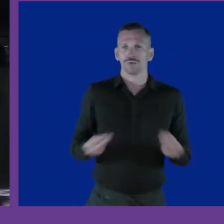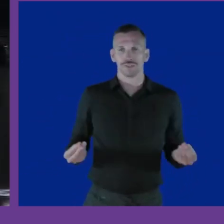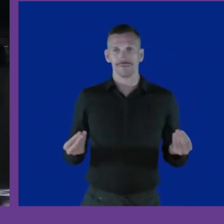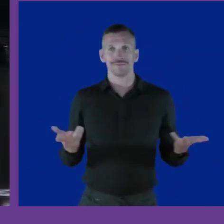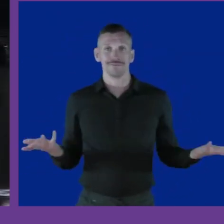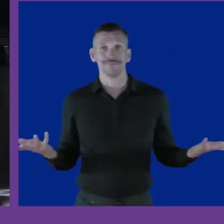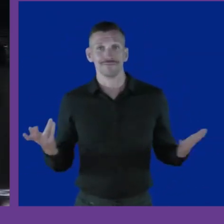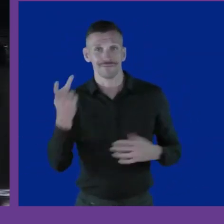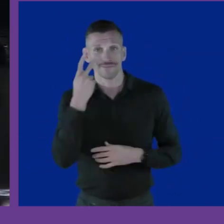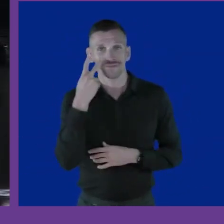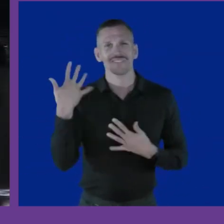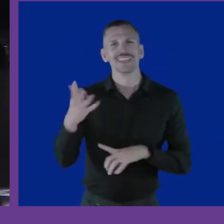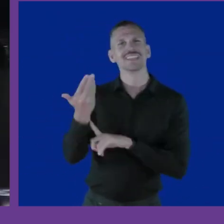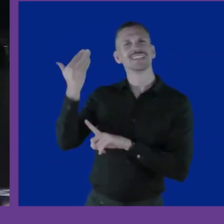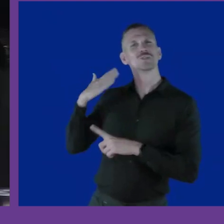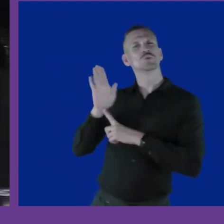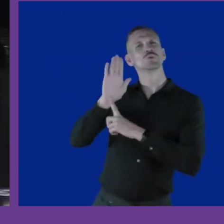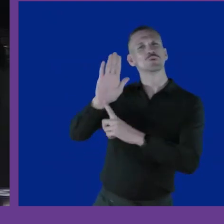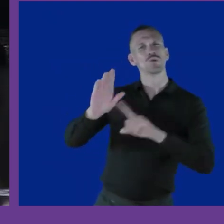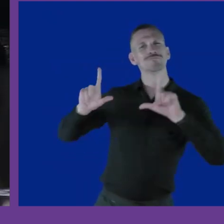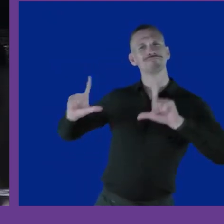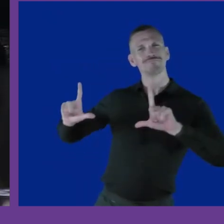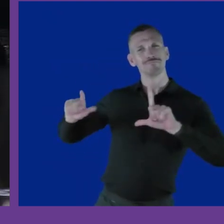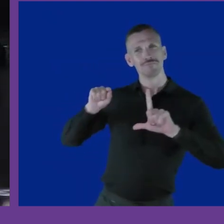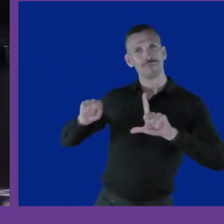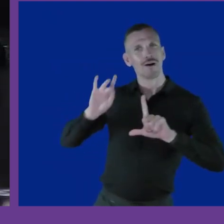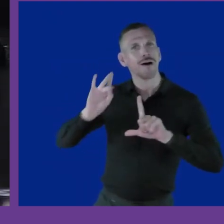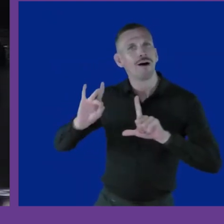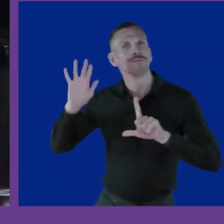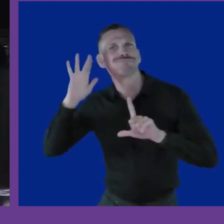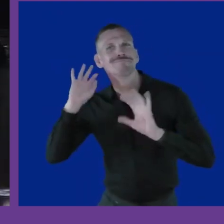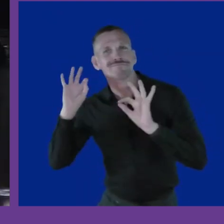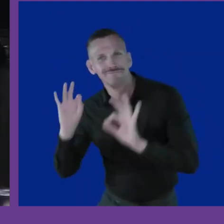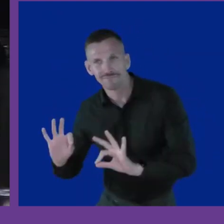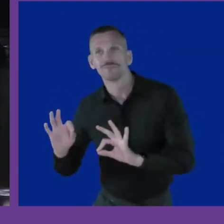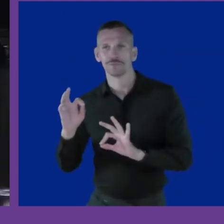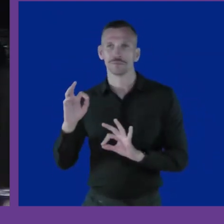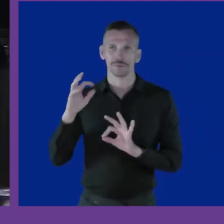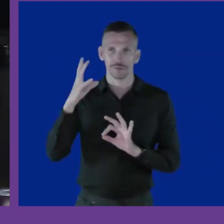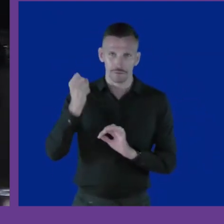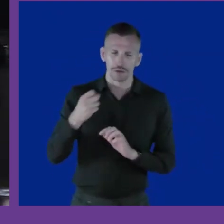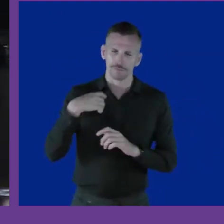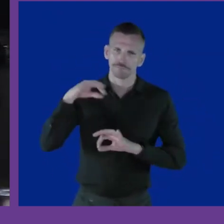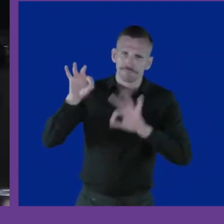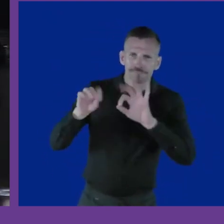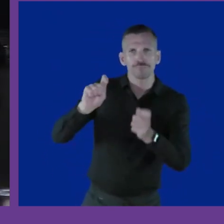special. But if we play with the idea about special accessibility mode very briefly, some